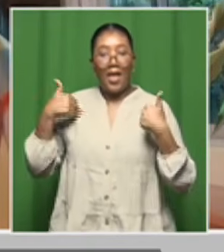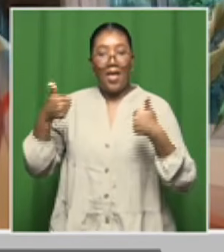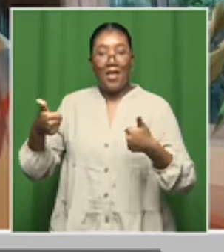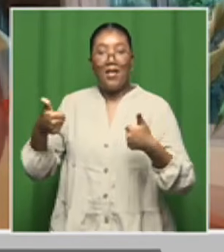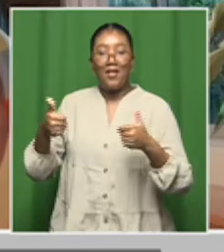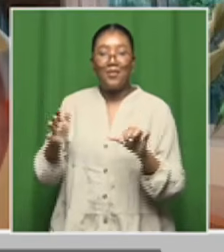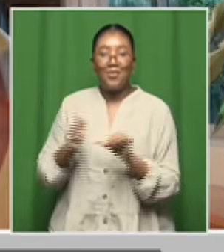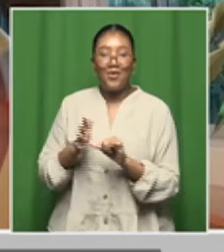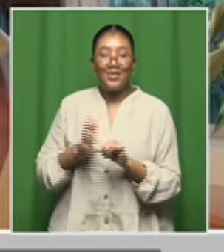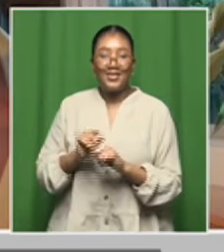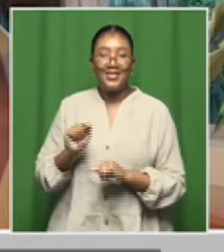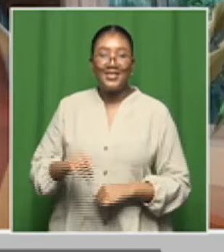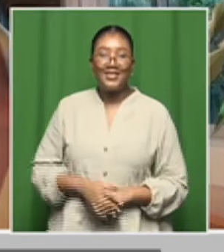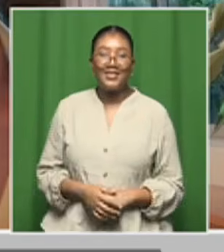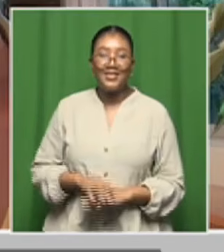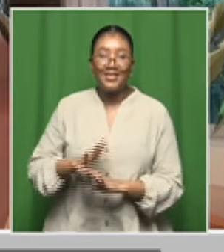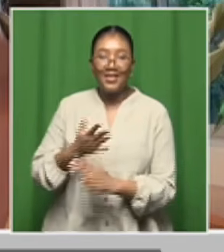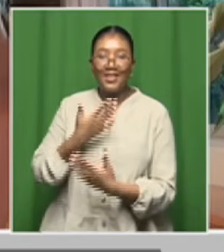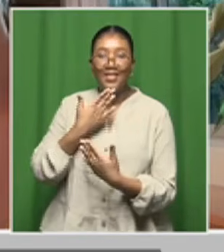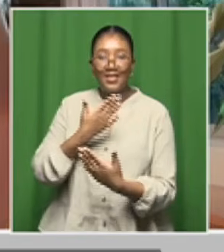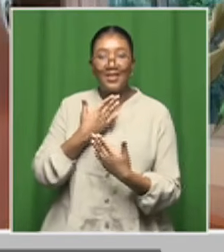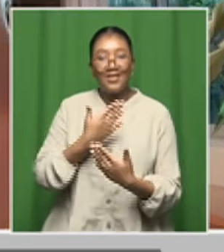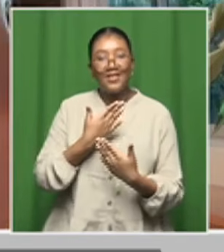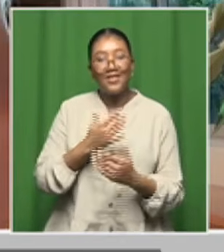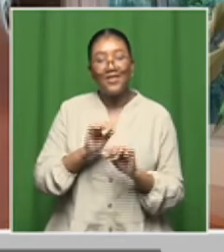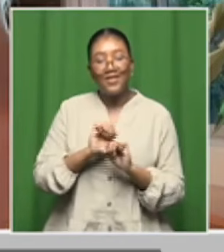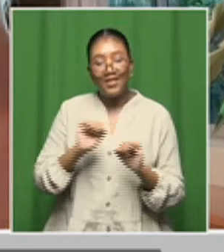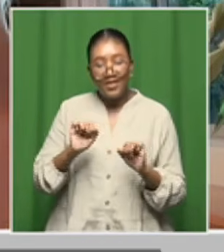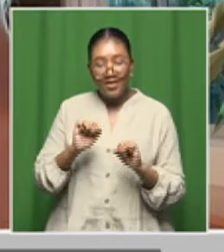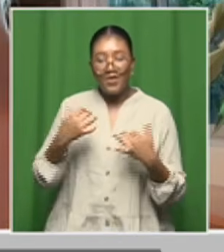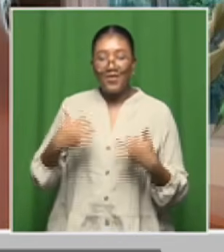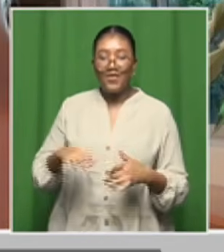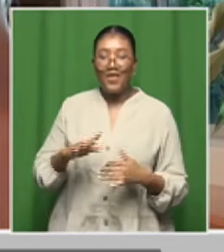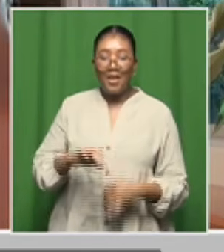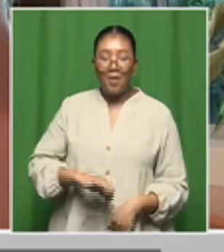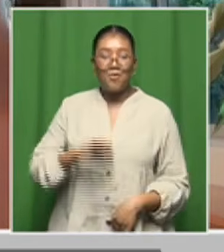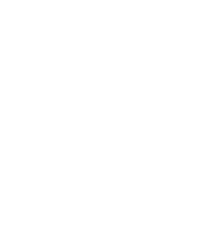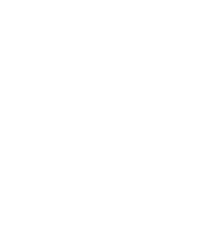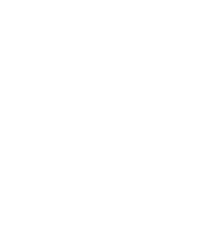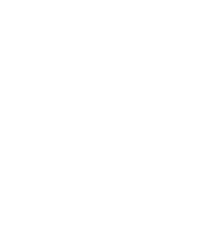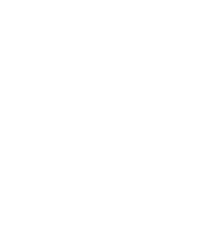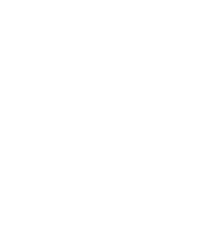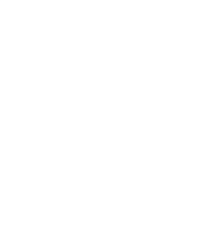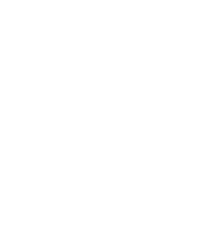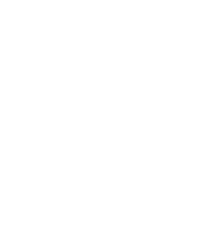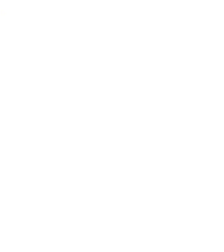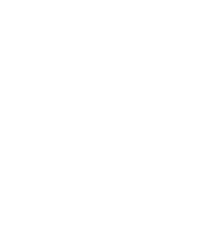brand, Mantua. Thank you for joining us and for sharing your loudly and proudly South African story.